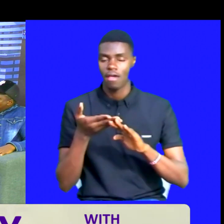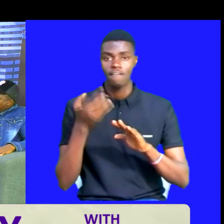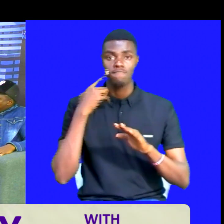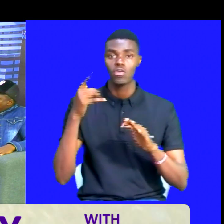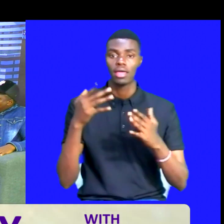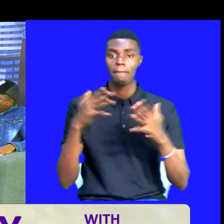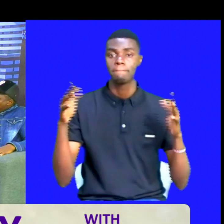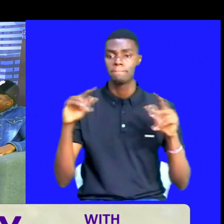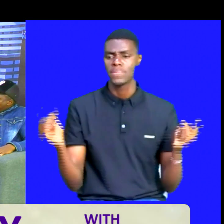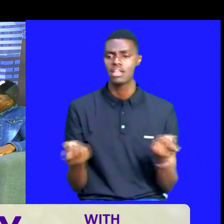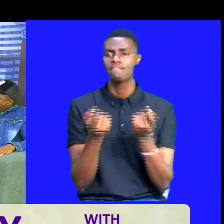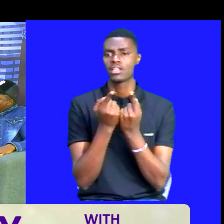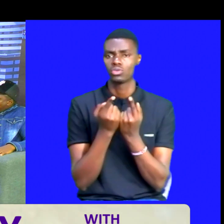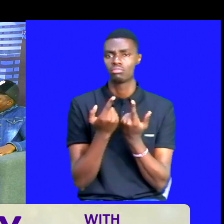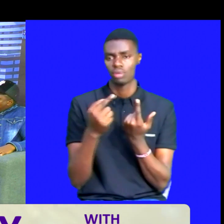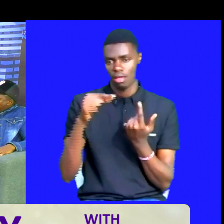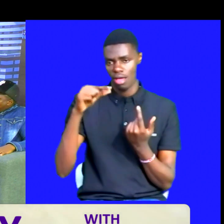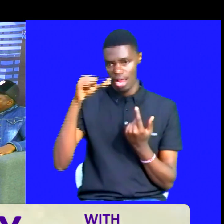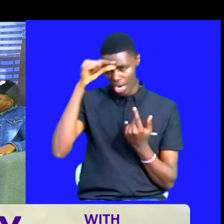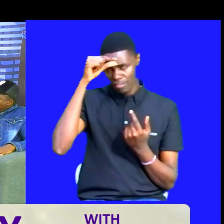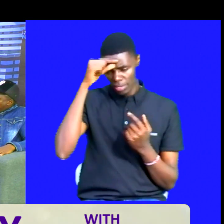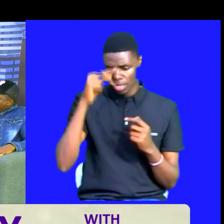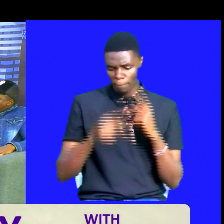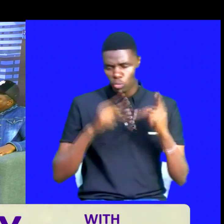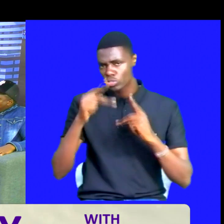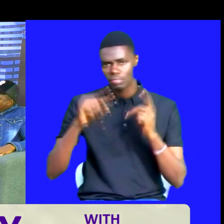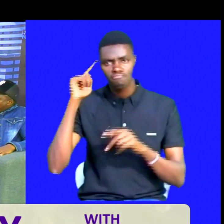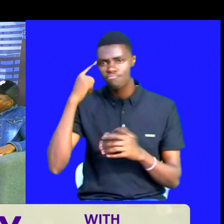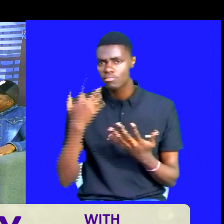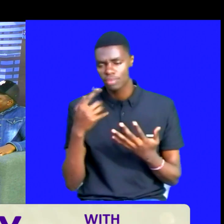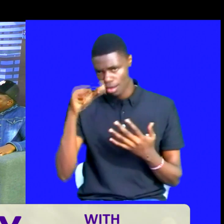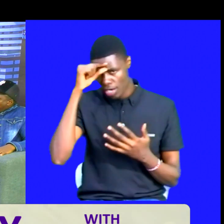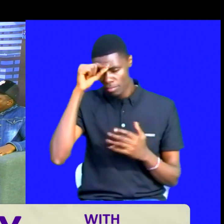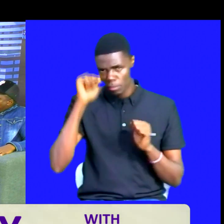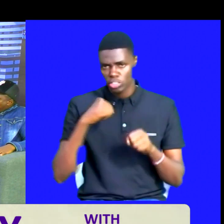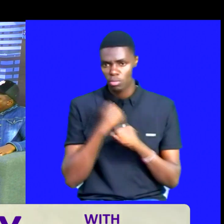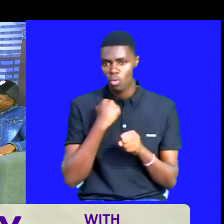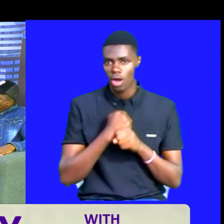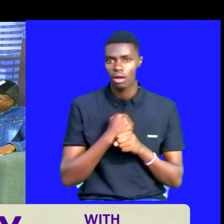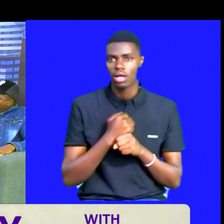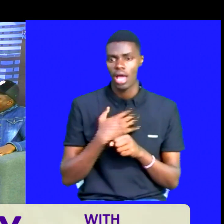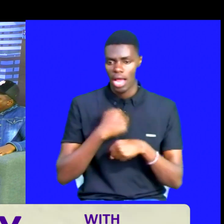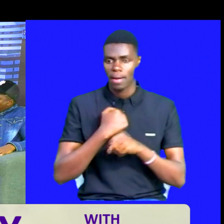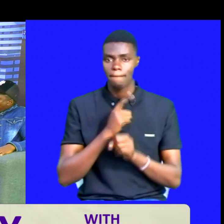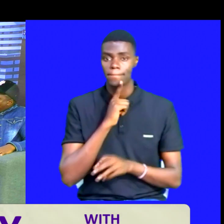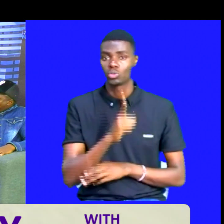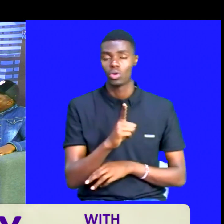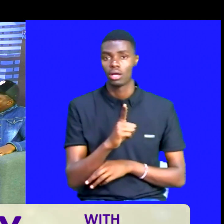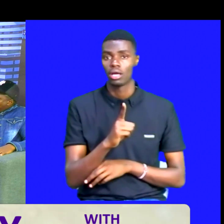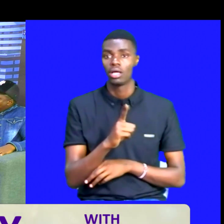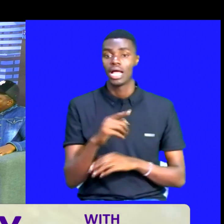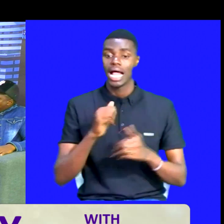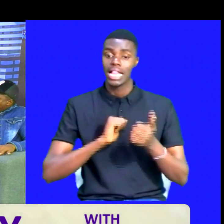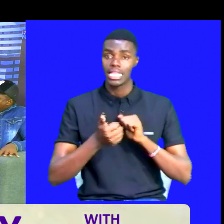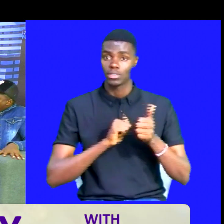main events. What are these necessary processes that you think that you know, the government can really work on, and to make sure that the sport